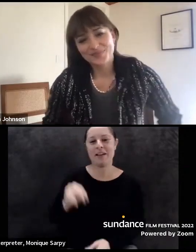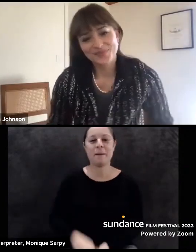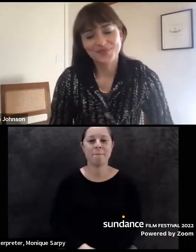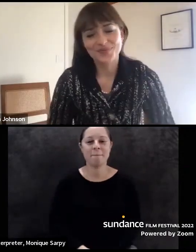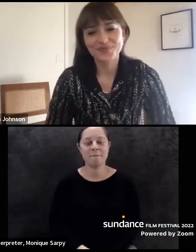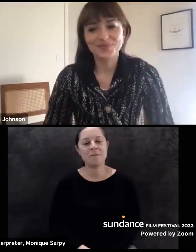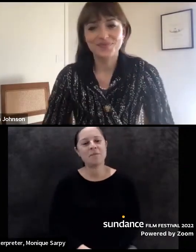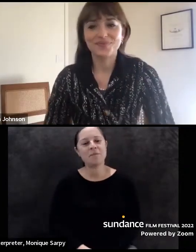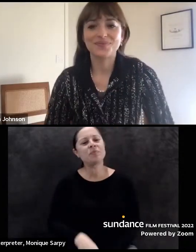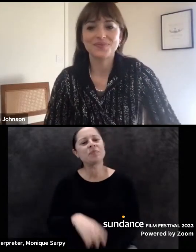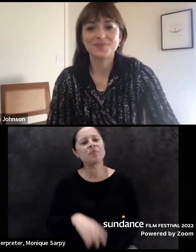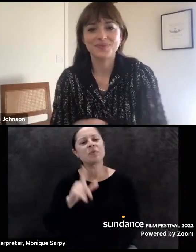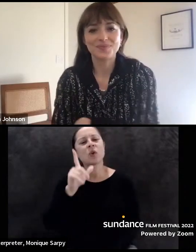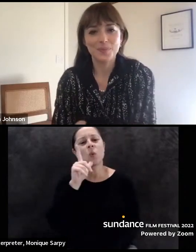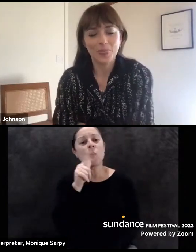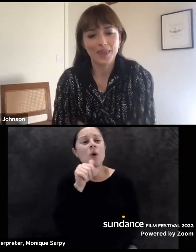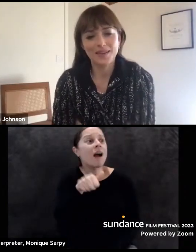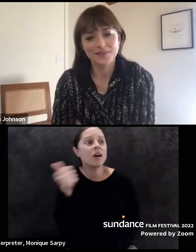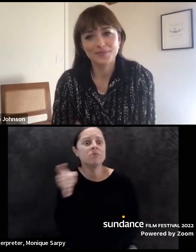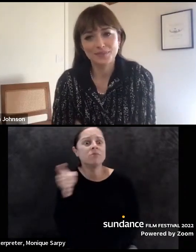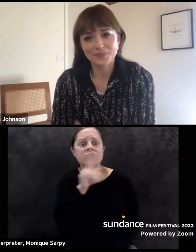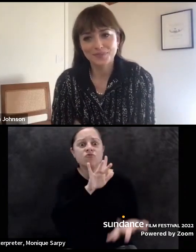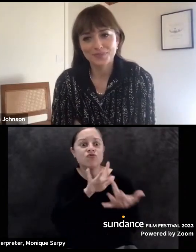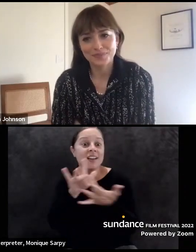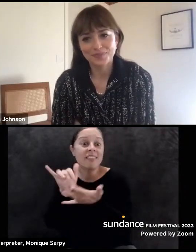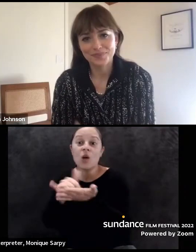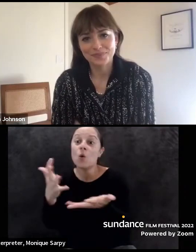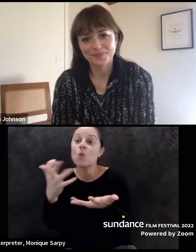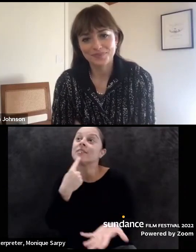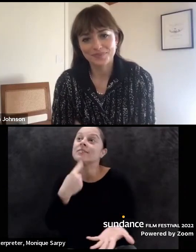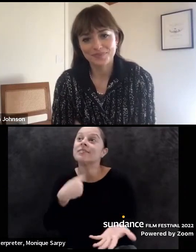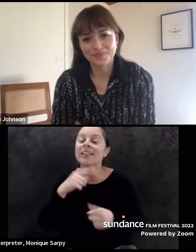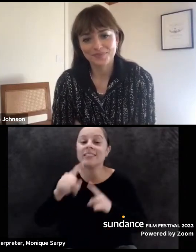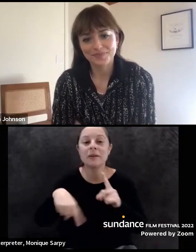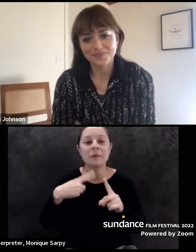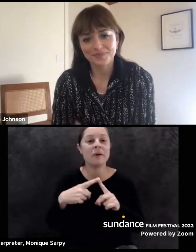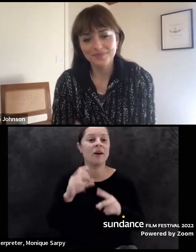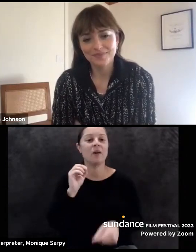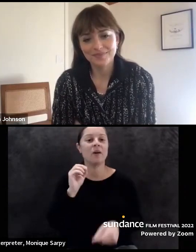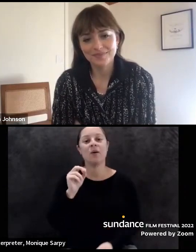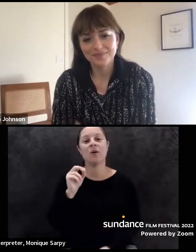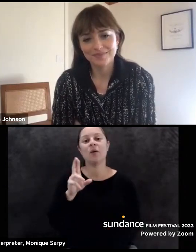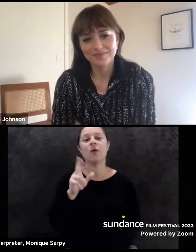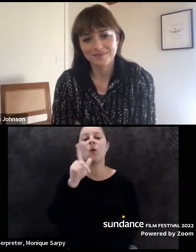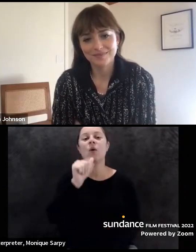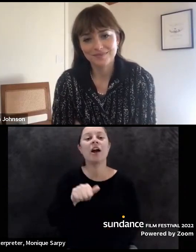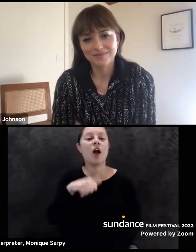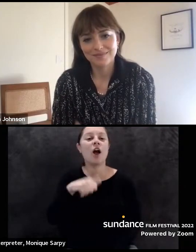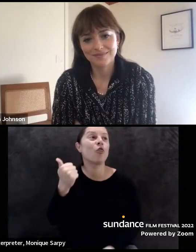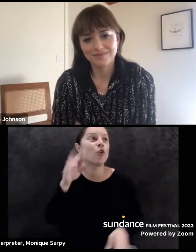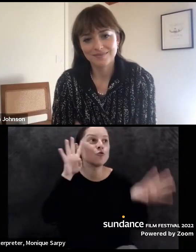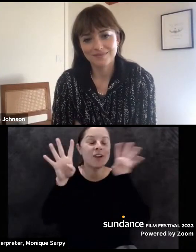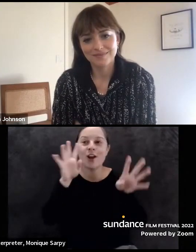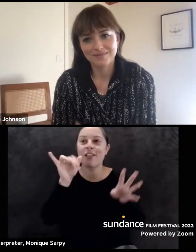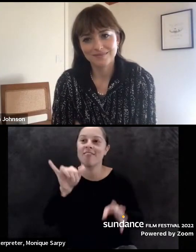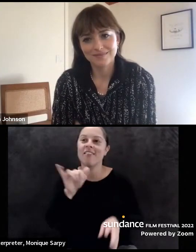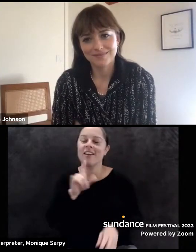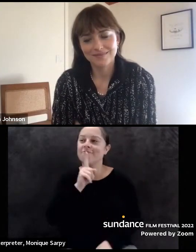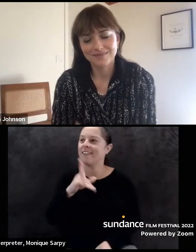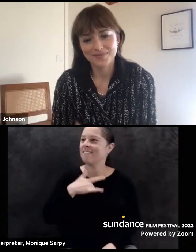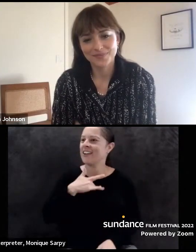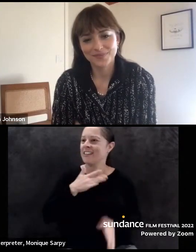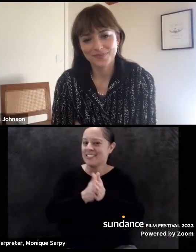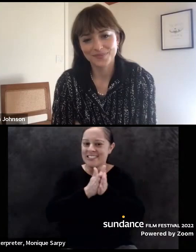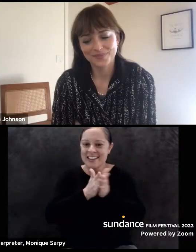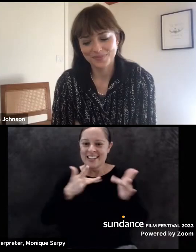I guess who else have you been reaching out to that you want to tell us about? Like, or who else who are the other creators that you're like excited or itching or